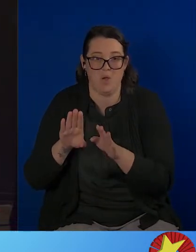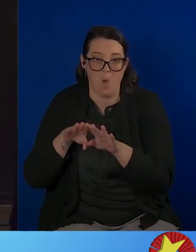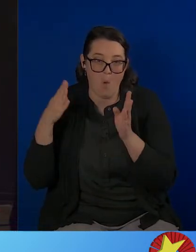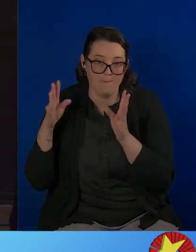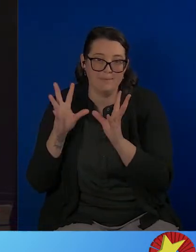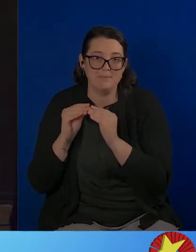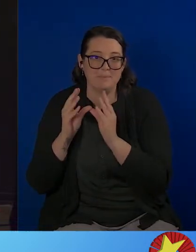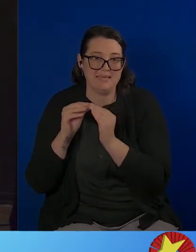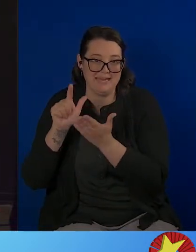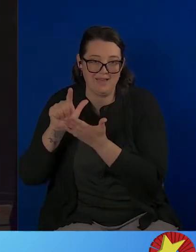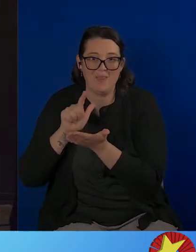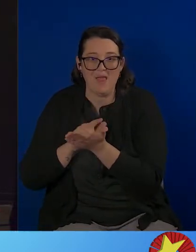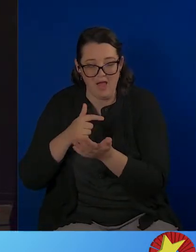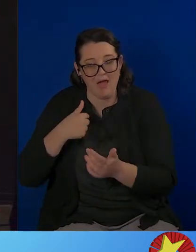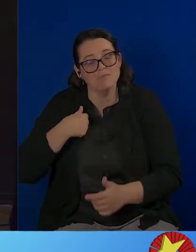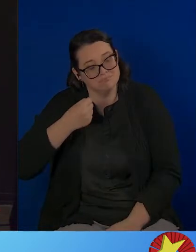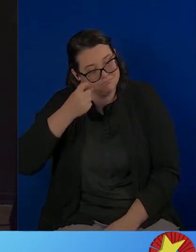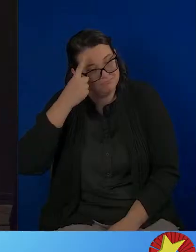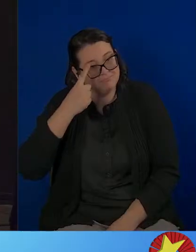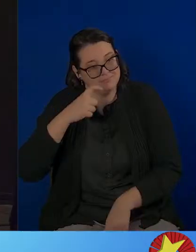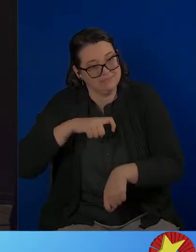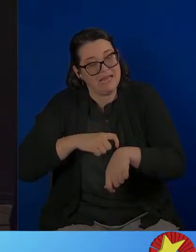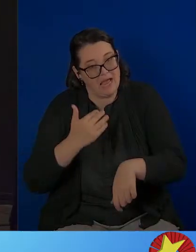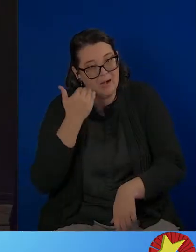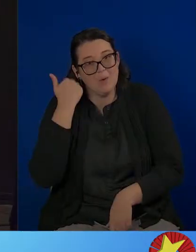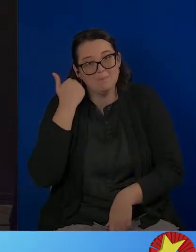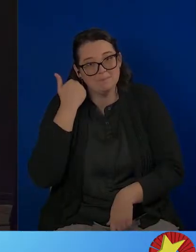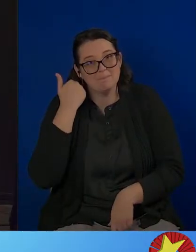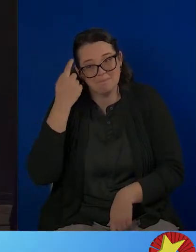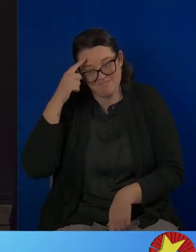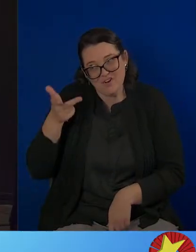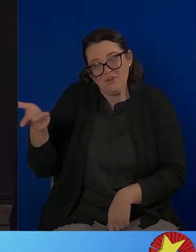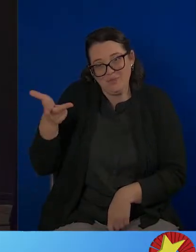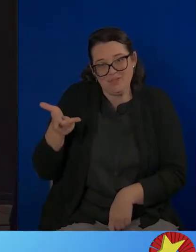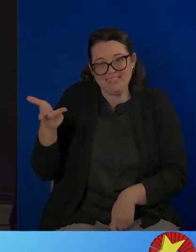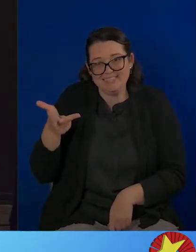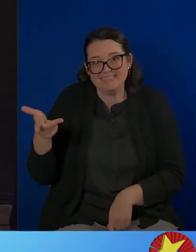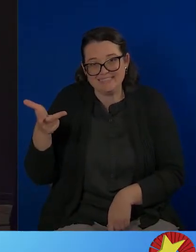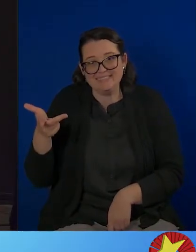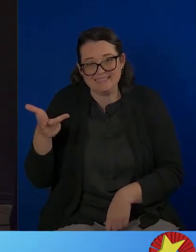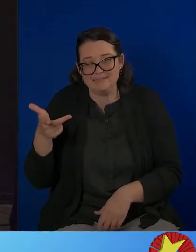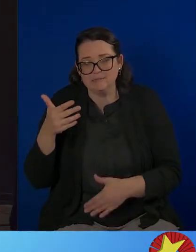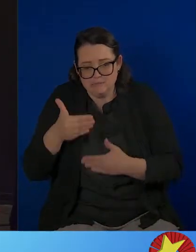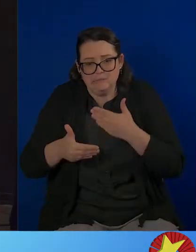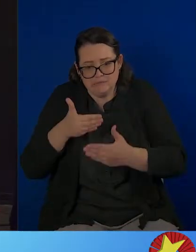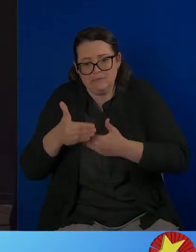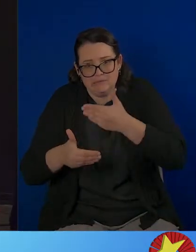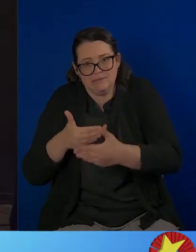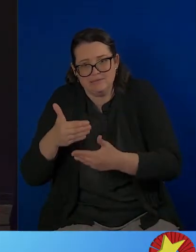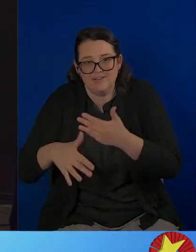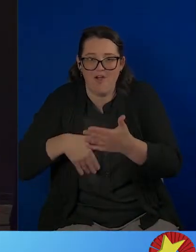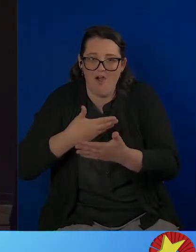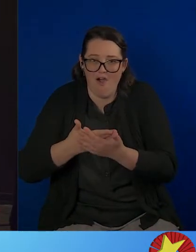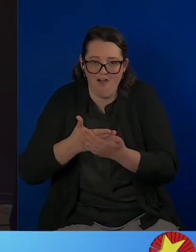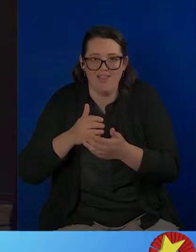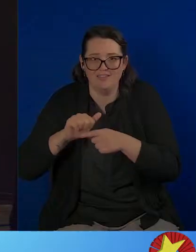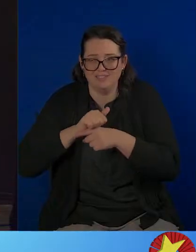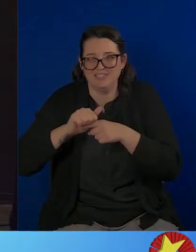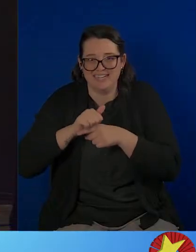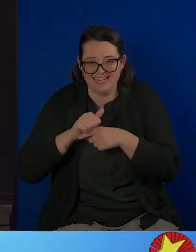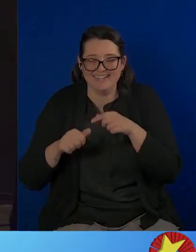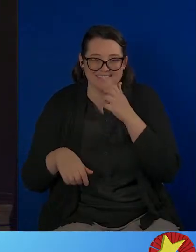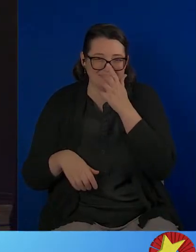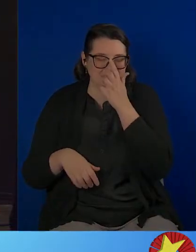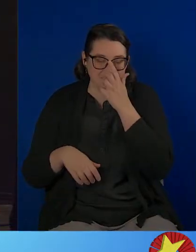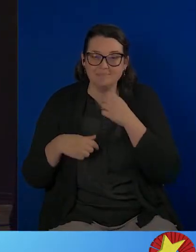I realize it does take a bit of time for the 3 of you new board members to get through. And I also wanted to